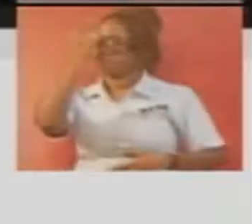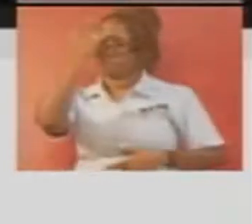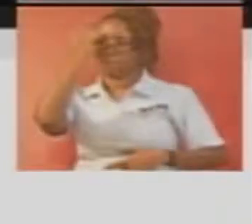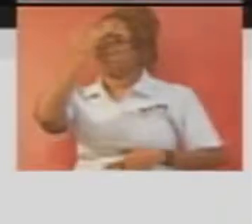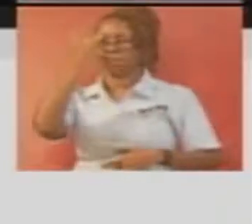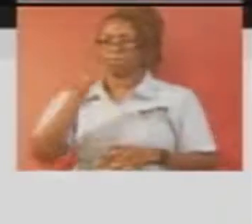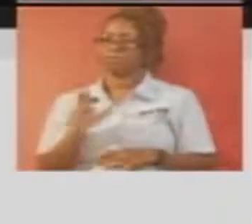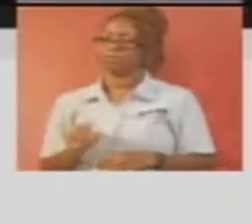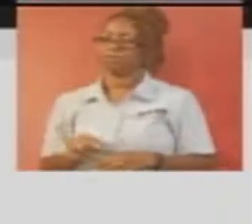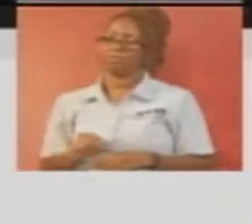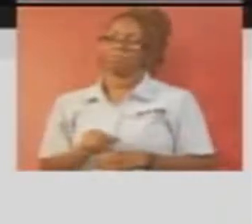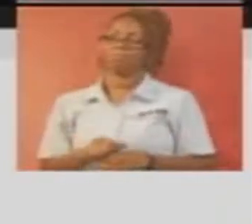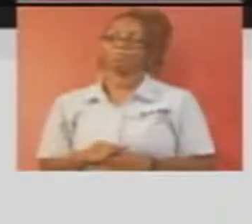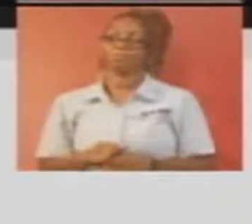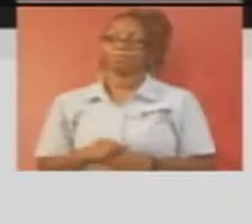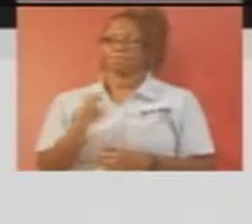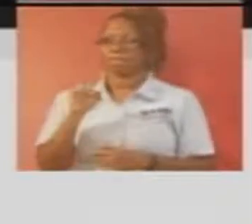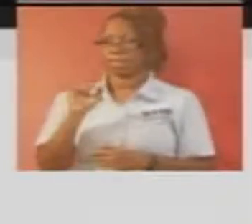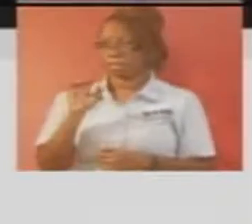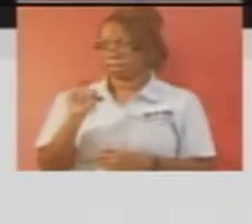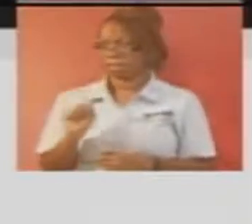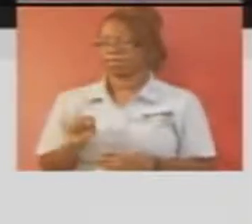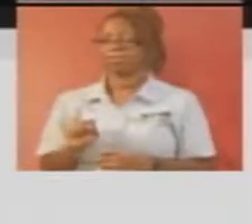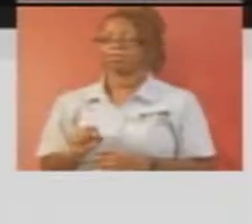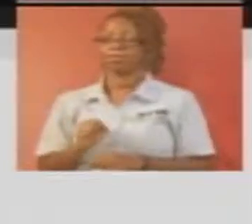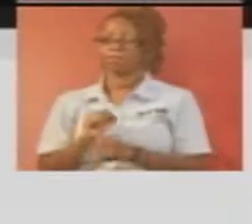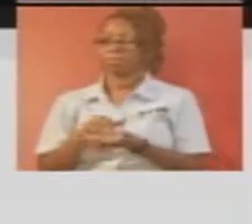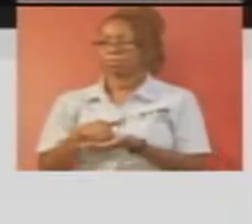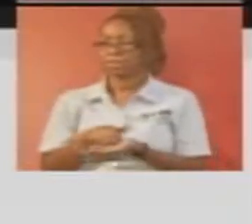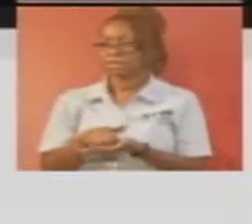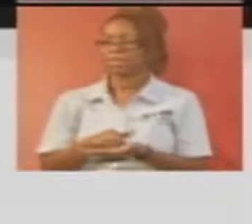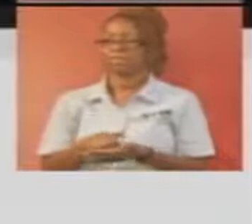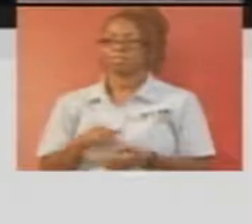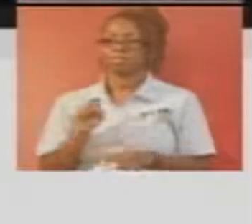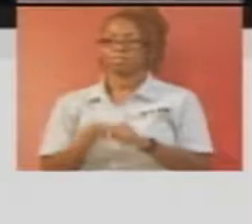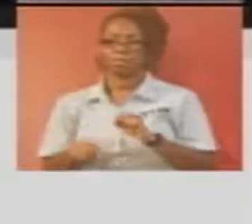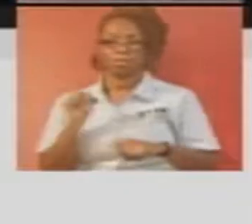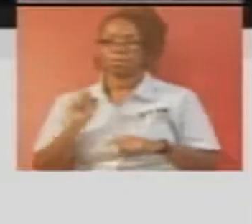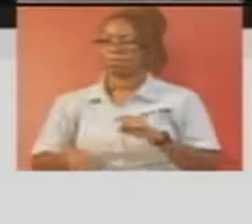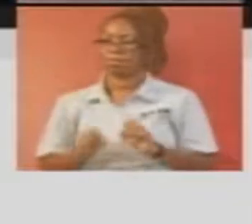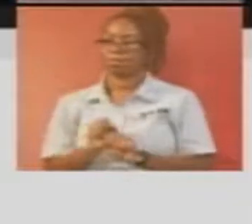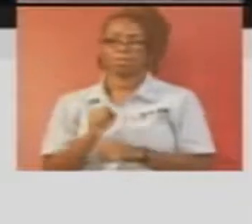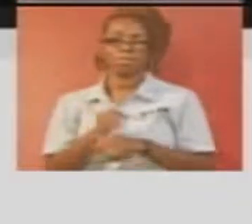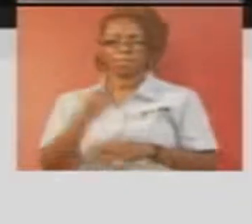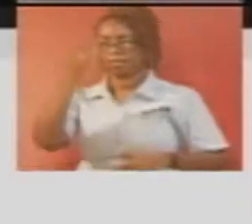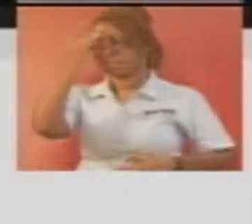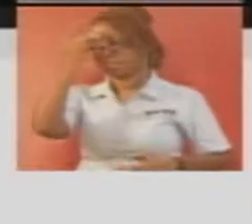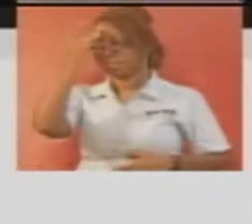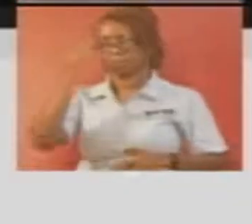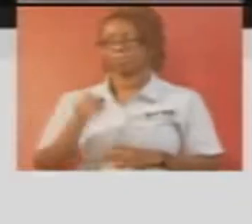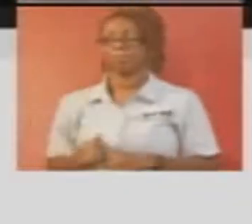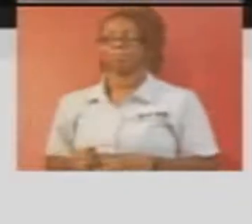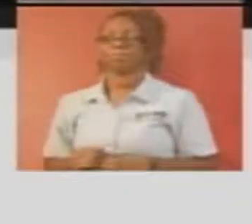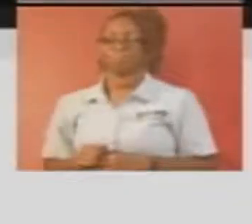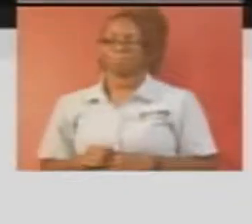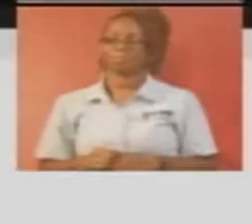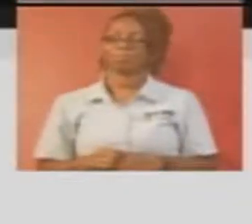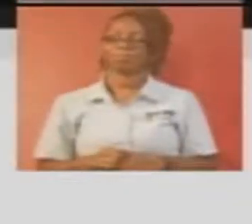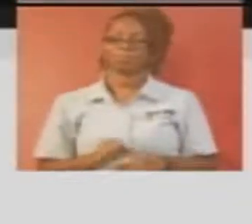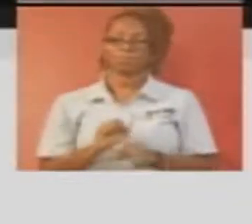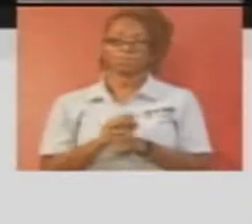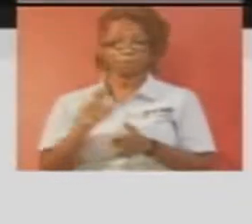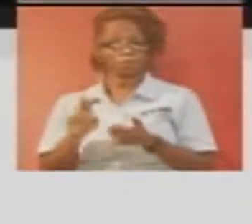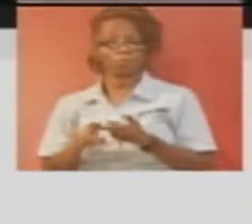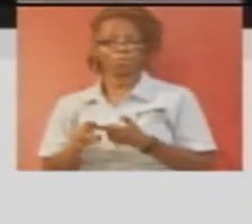as well. Alternatively, you can kill or inactivate a disease-causing virus and use that as a vaccine. So that's